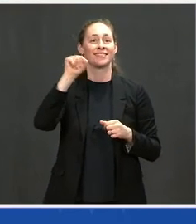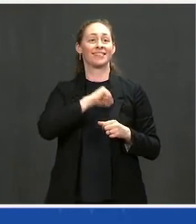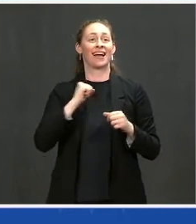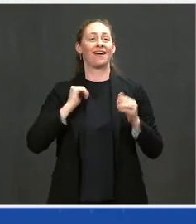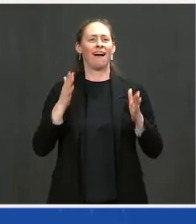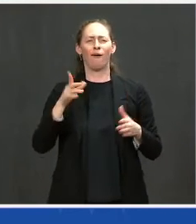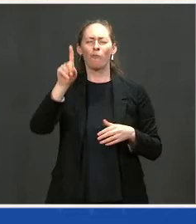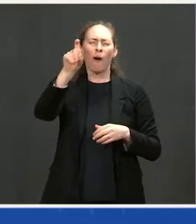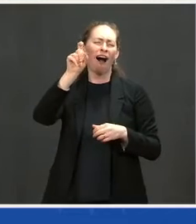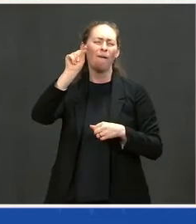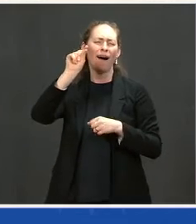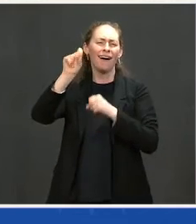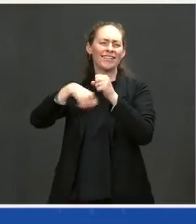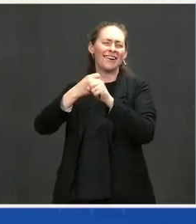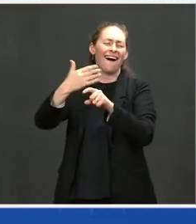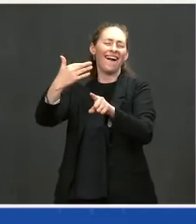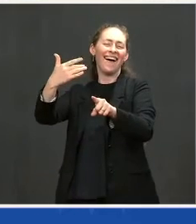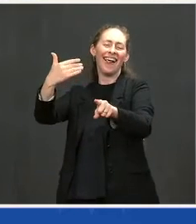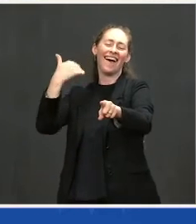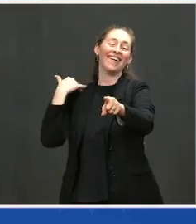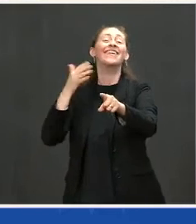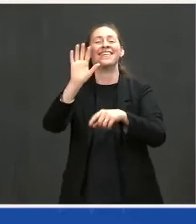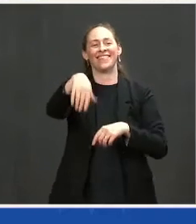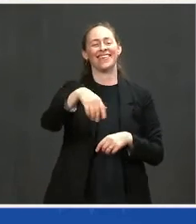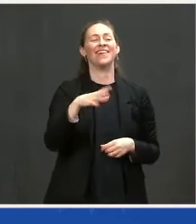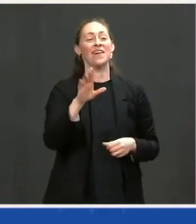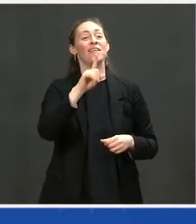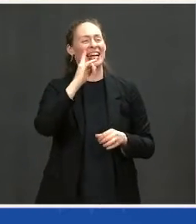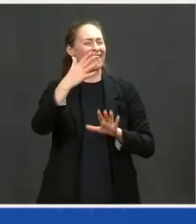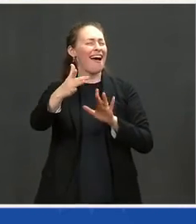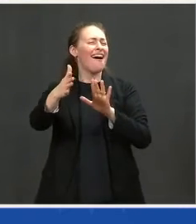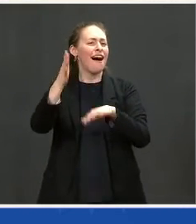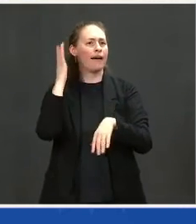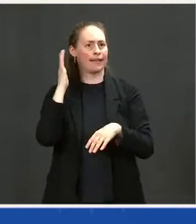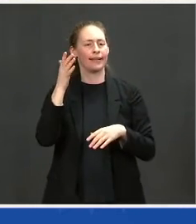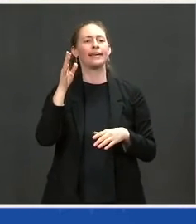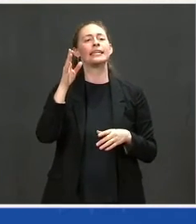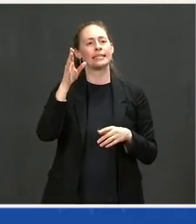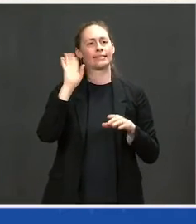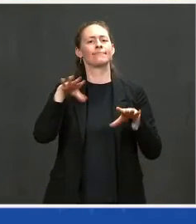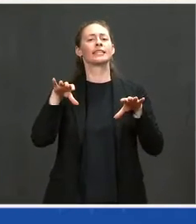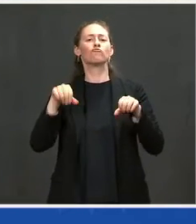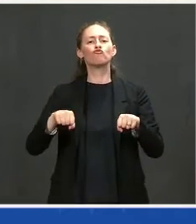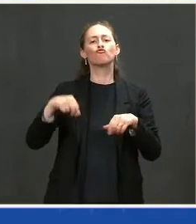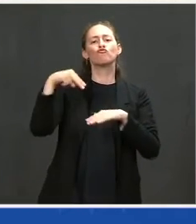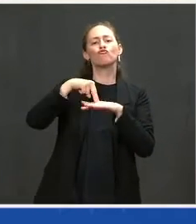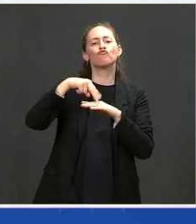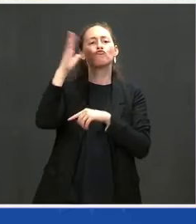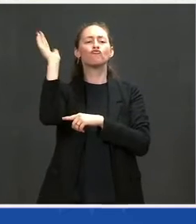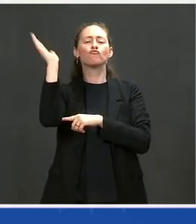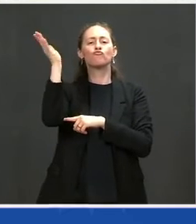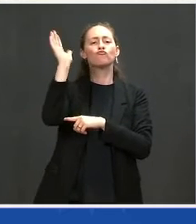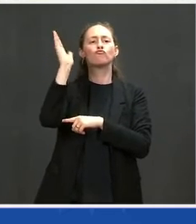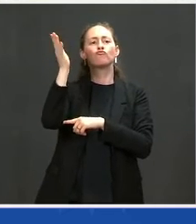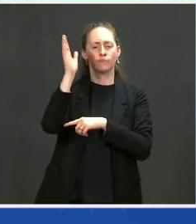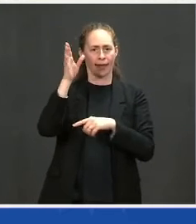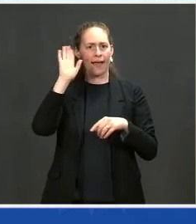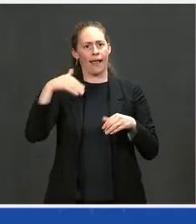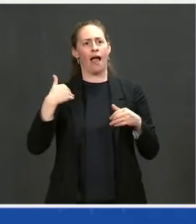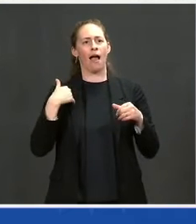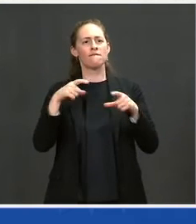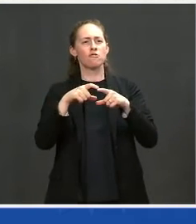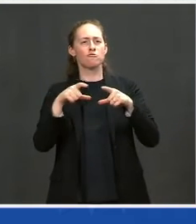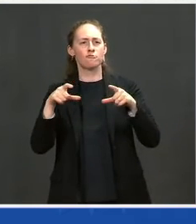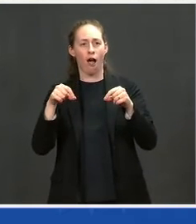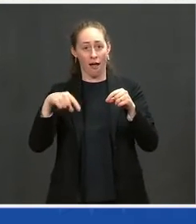to be required for the filibuster, and I had a card on this. I was going to give you the statistics, but you probably know them, that it